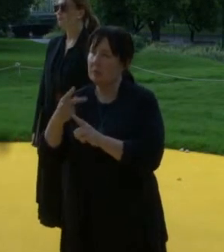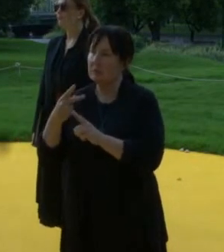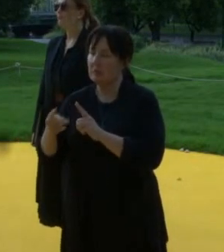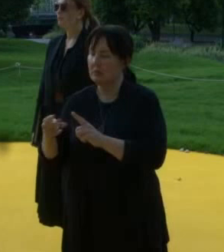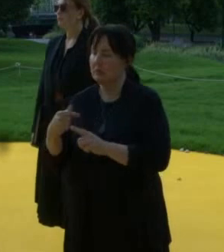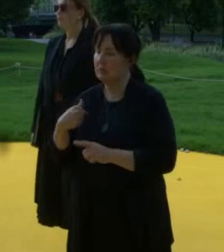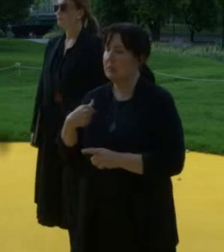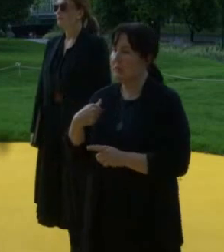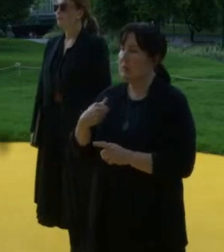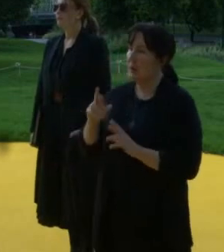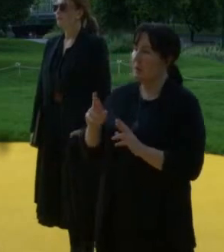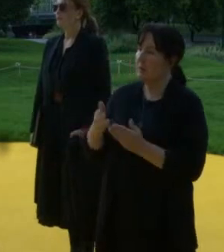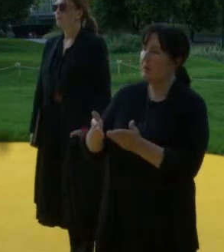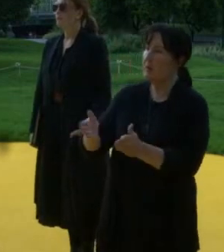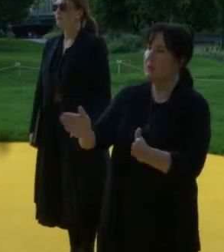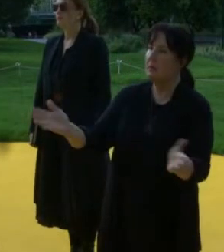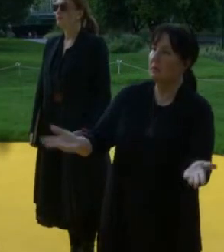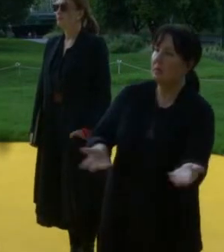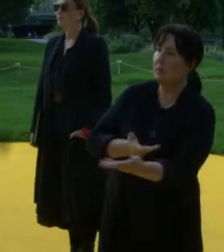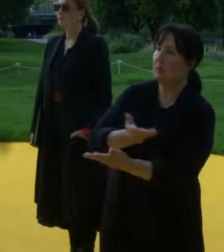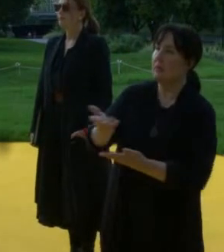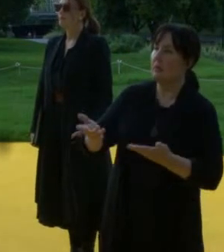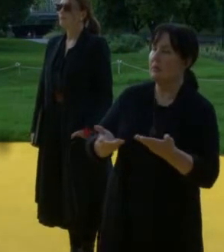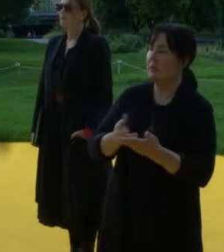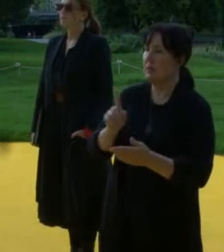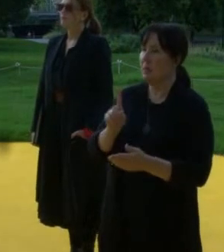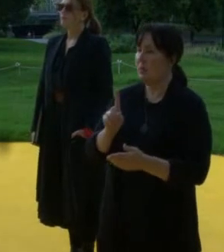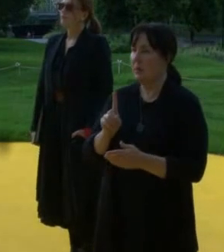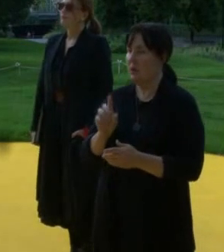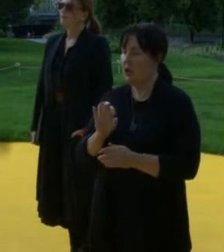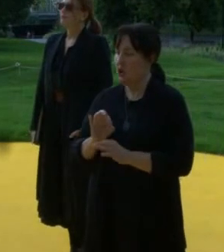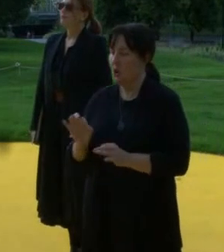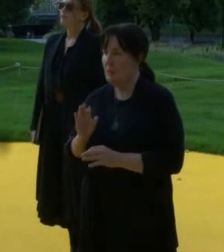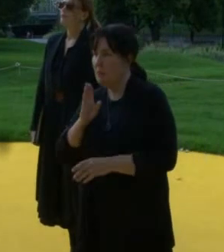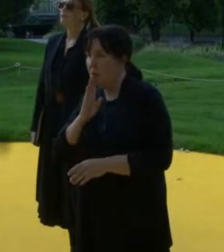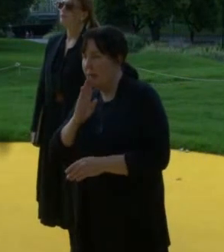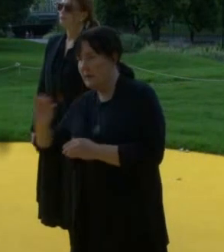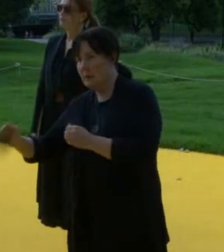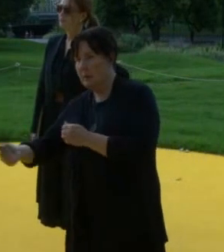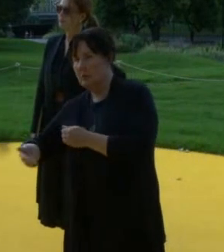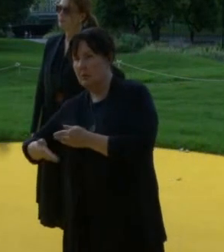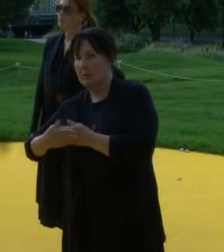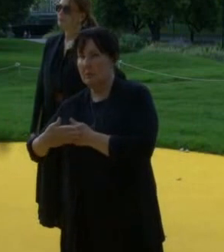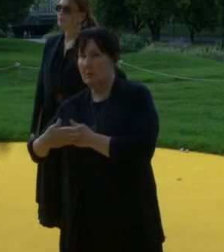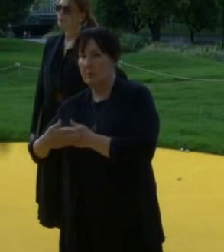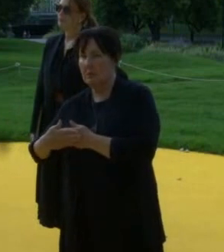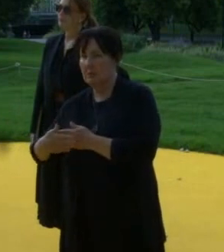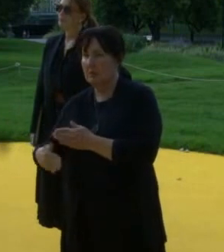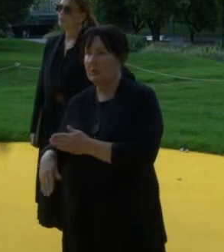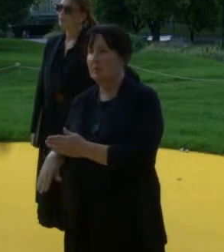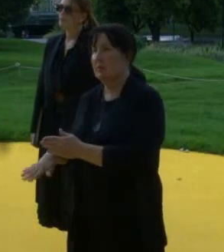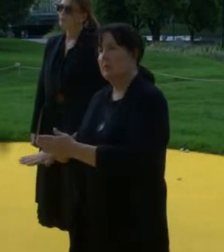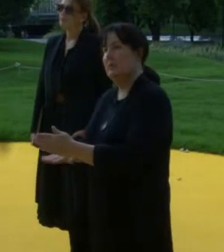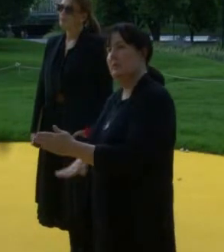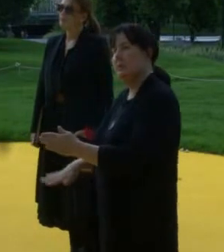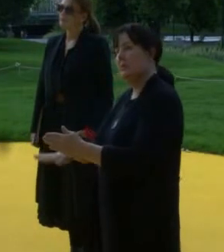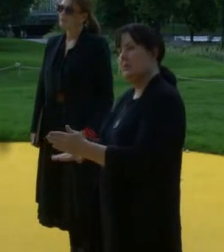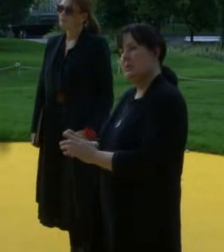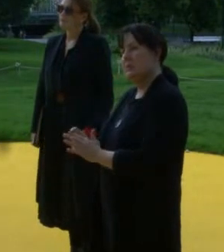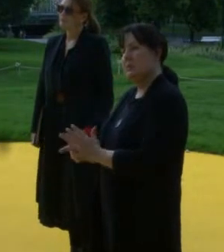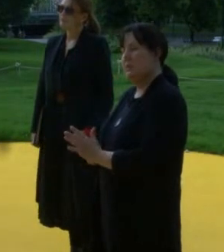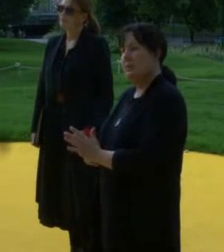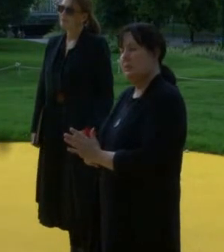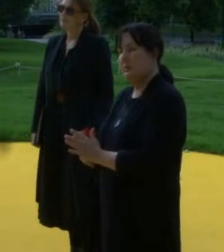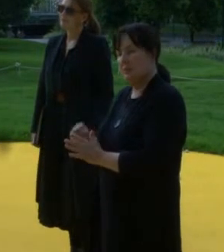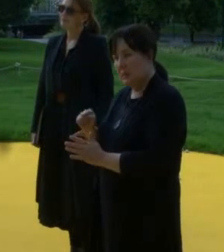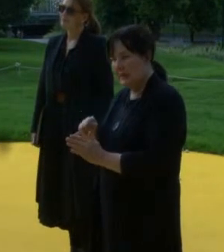it opens the way to further discussion of what is not a private issue, but a social problem. So thank you